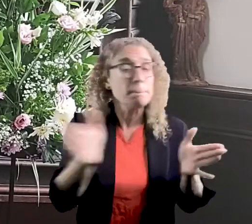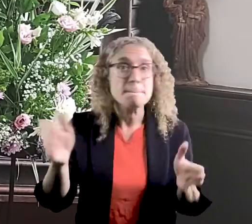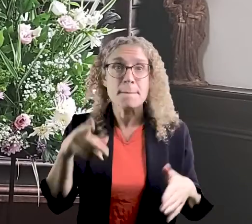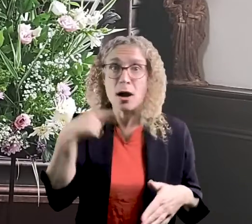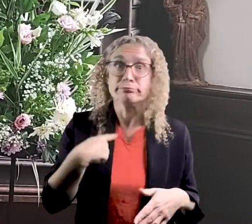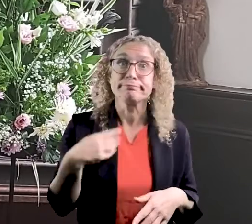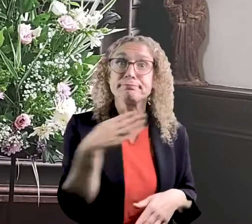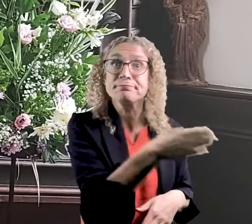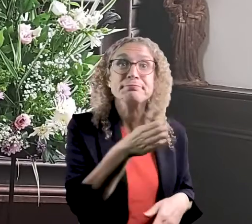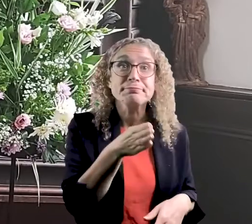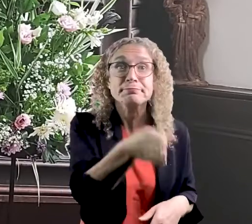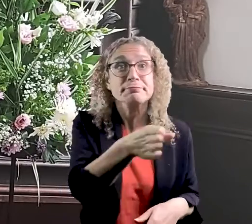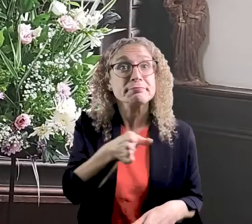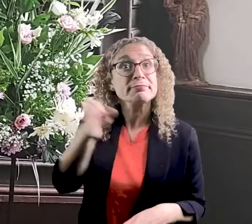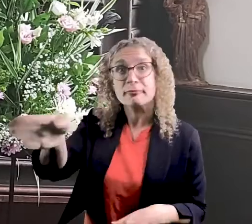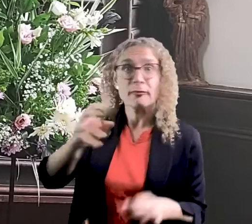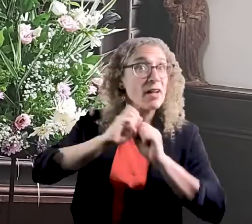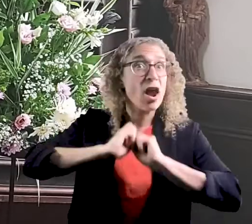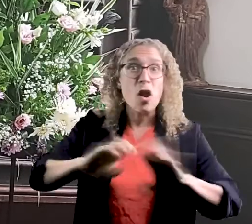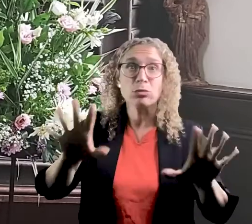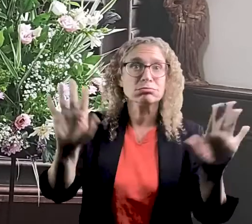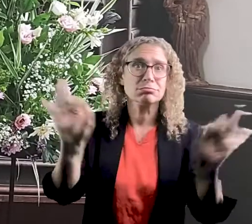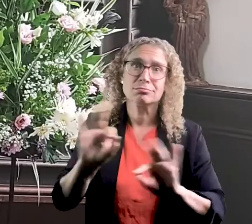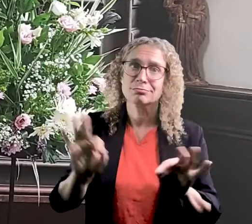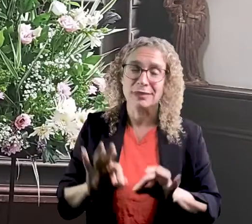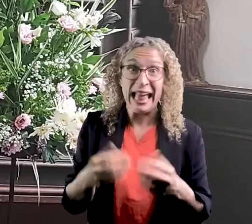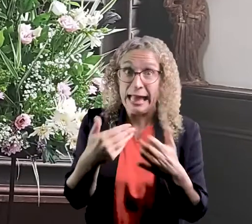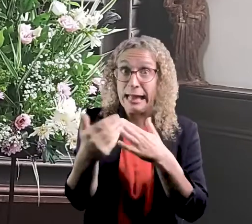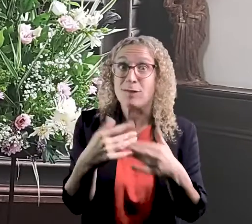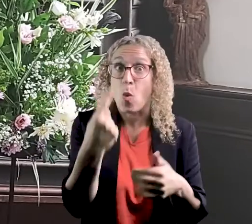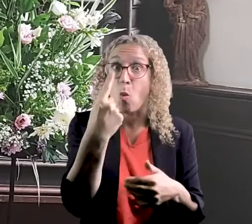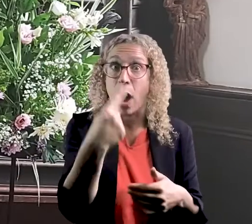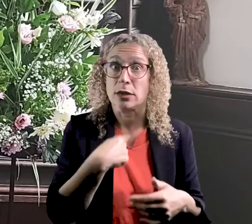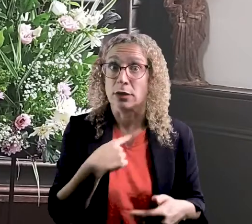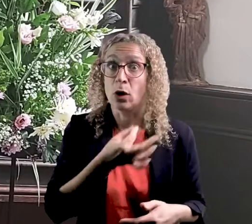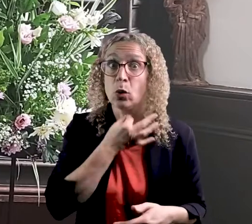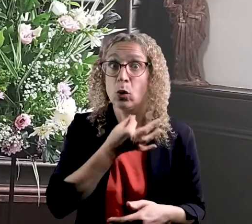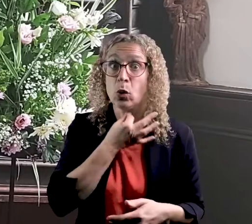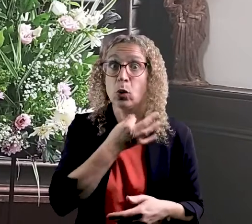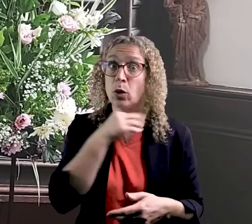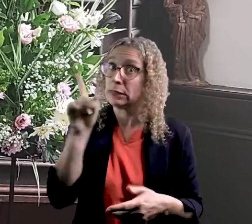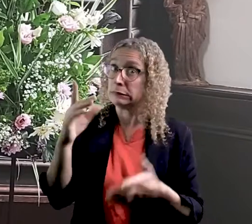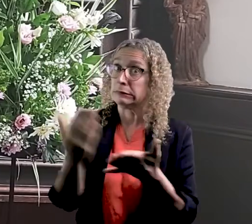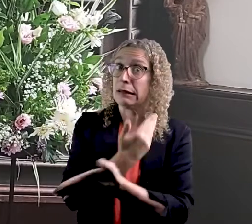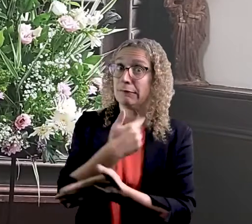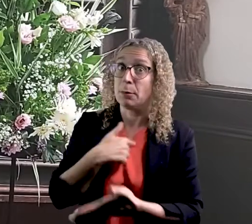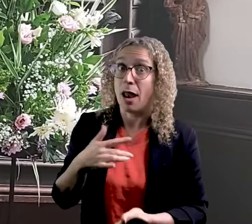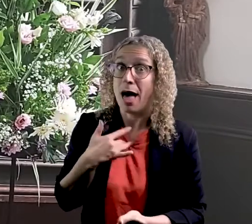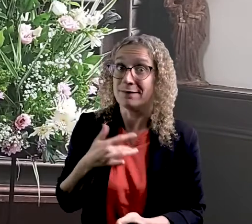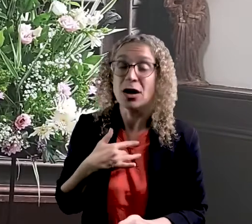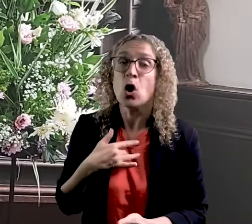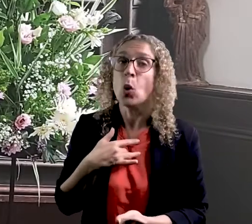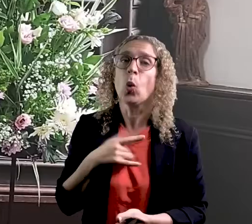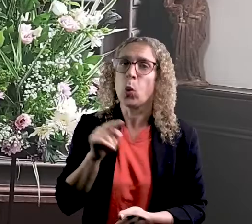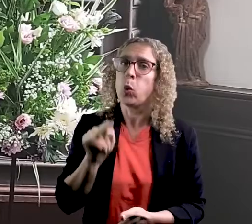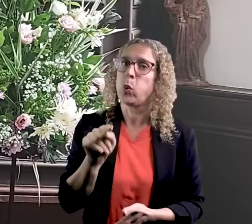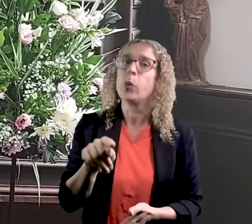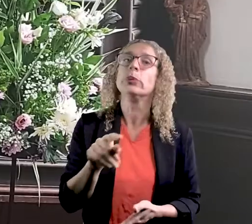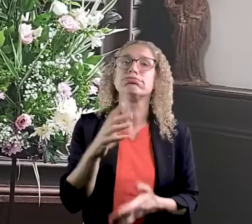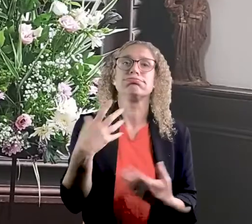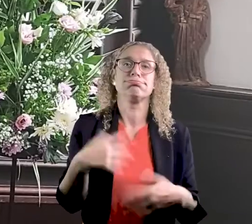to go and protected my life on one occasion. And I'm so grateful to him for that